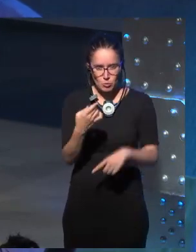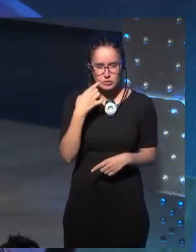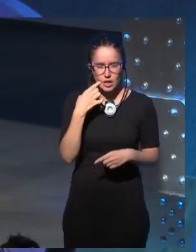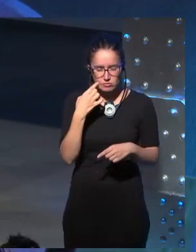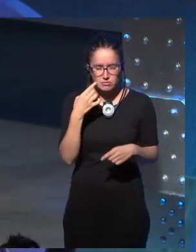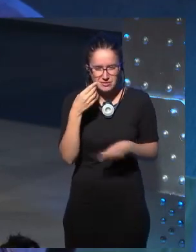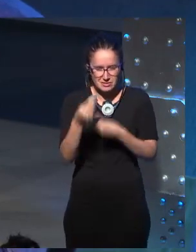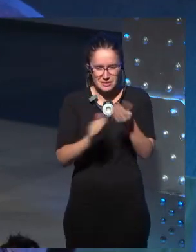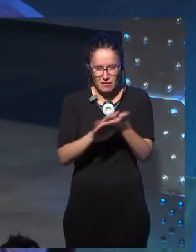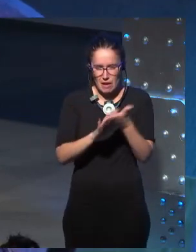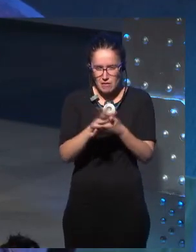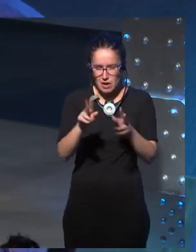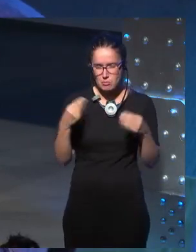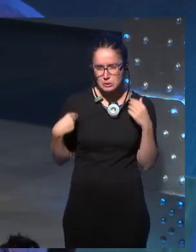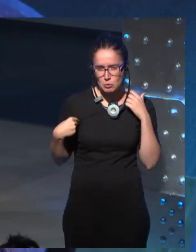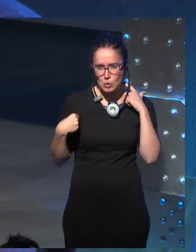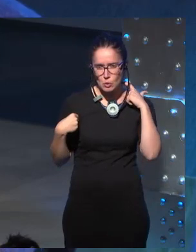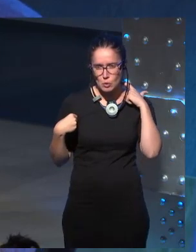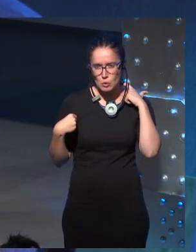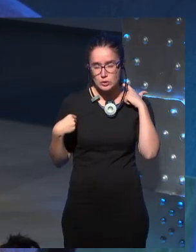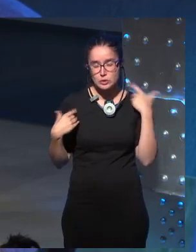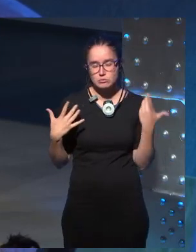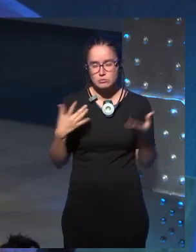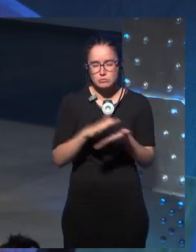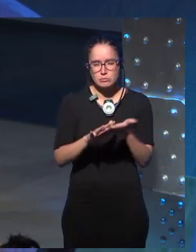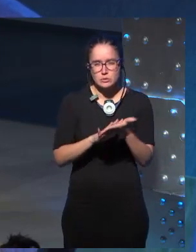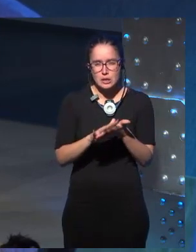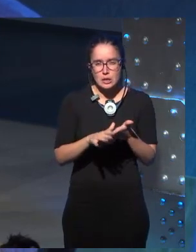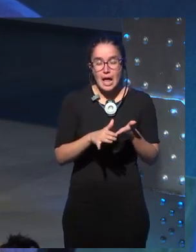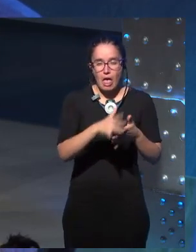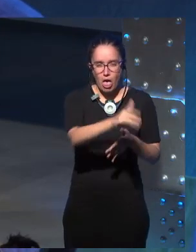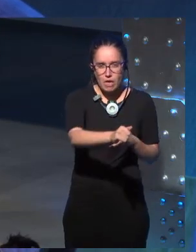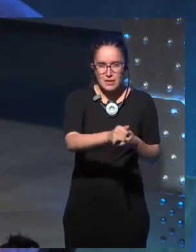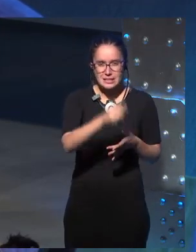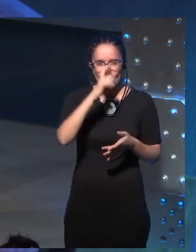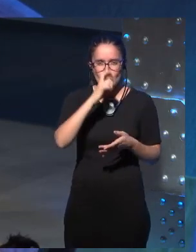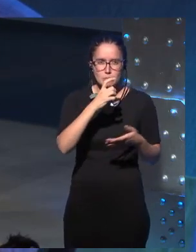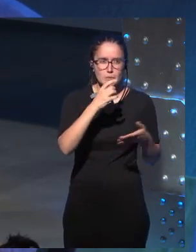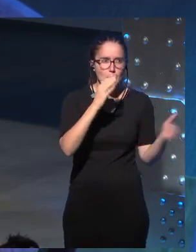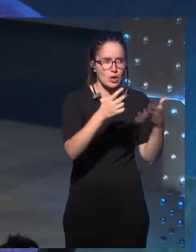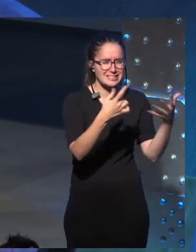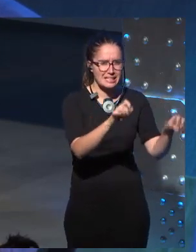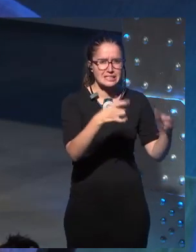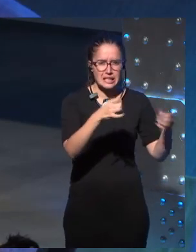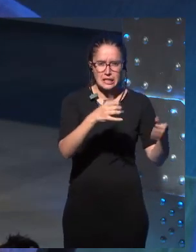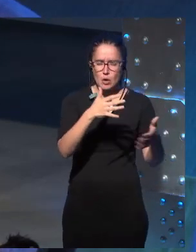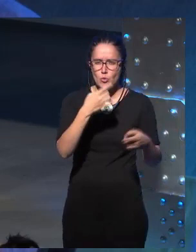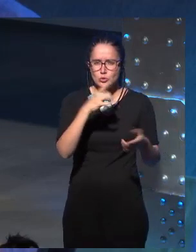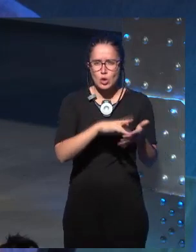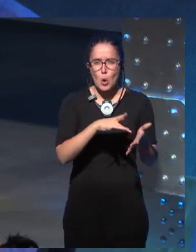they were indirectly known to exist since the 1970s. There was a Nobel Prize in 1983, I think,